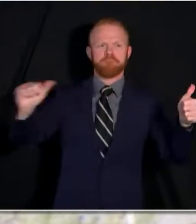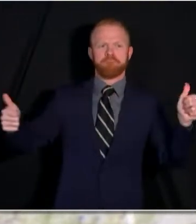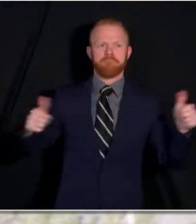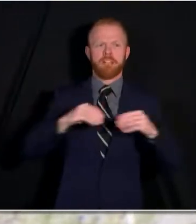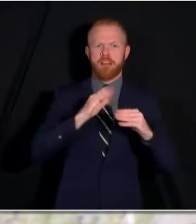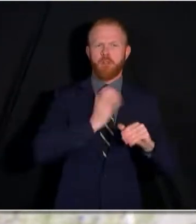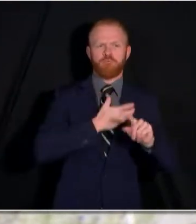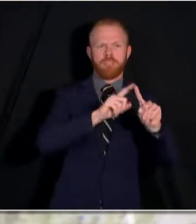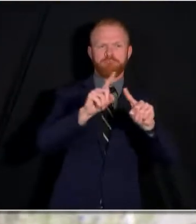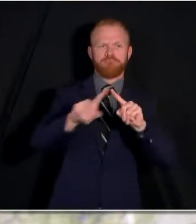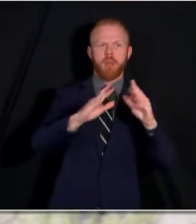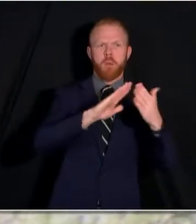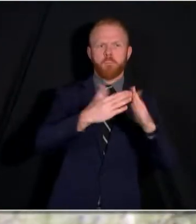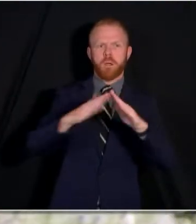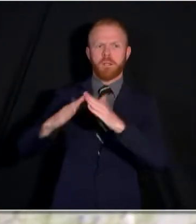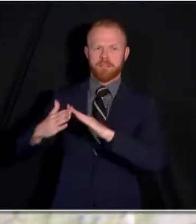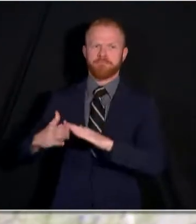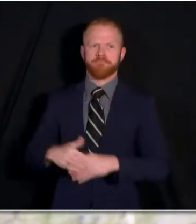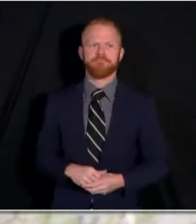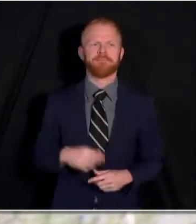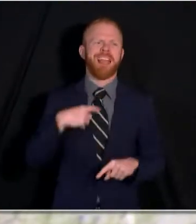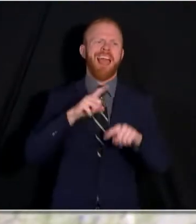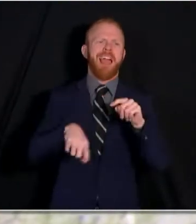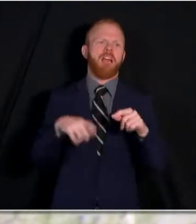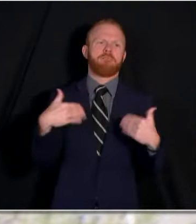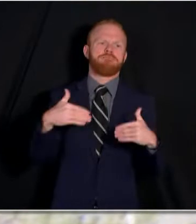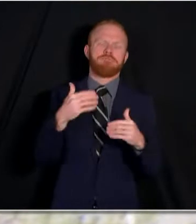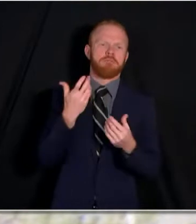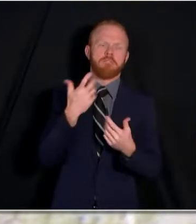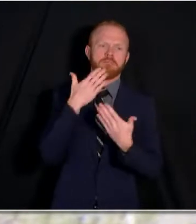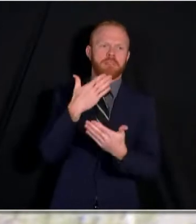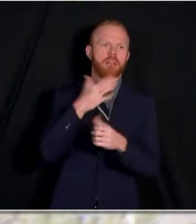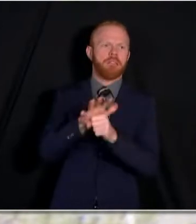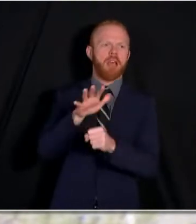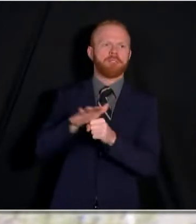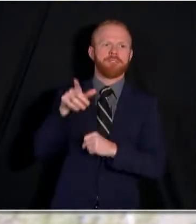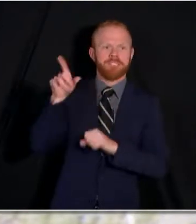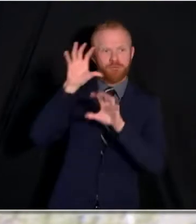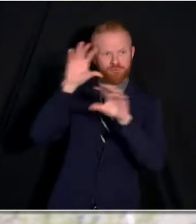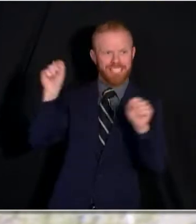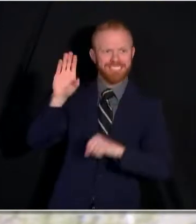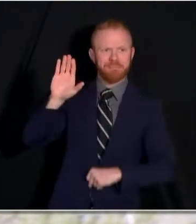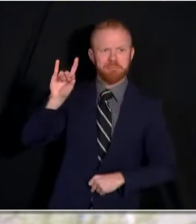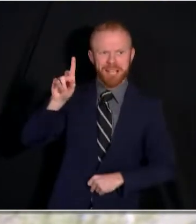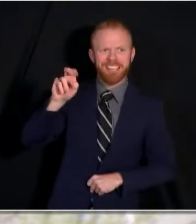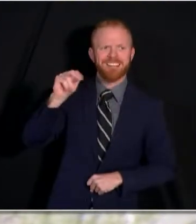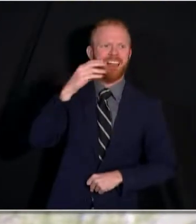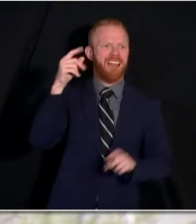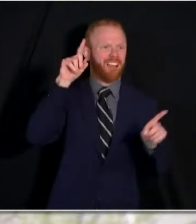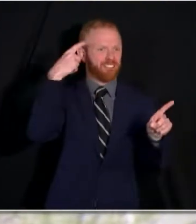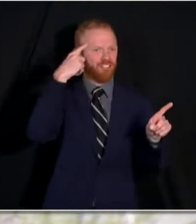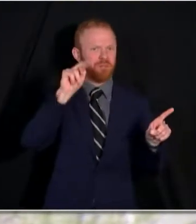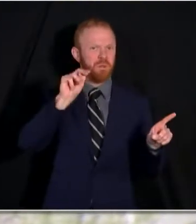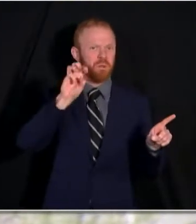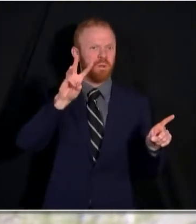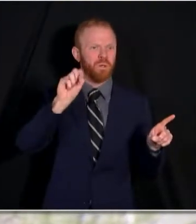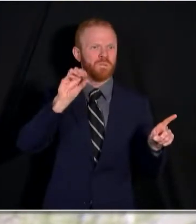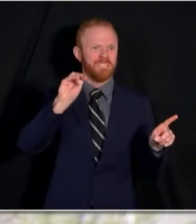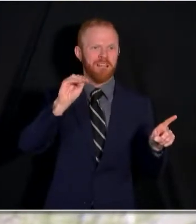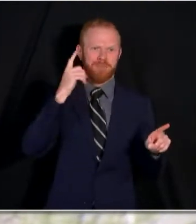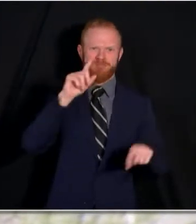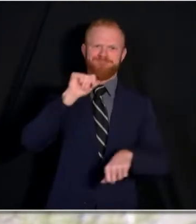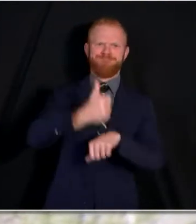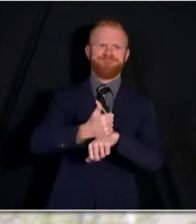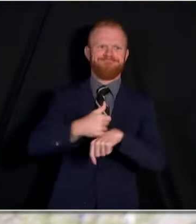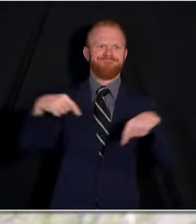thank the administrations, both the Biden as well as Gavin Newsom's, for making this happen and for working with all of us. We're working hard to